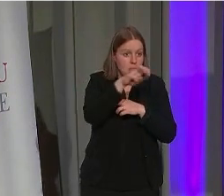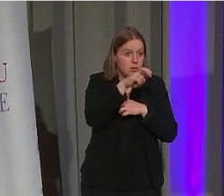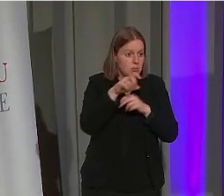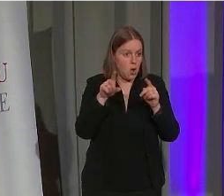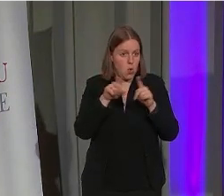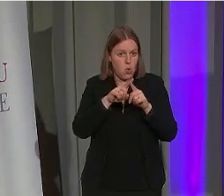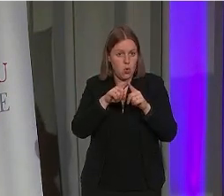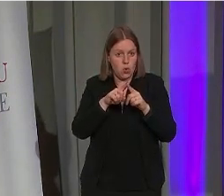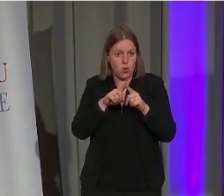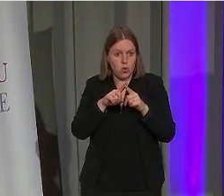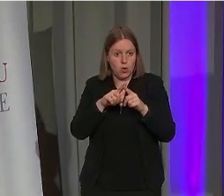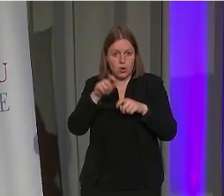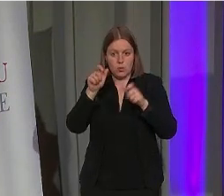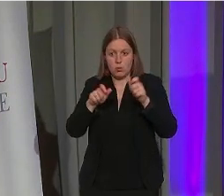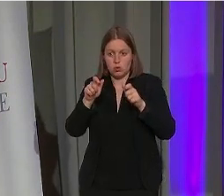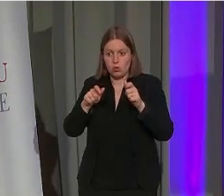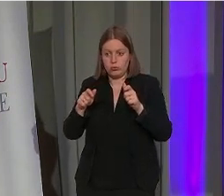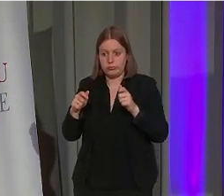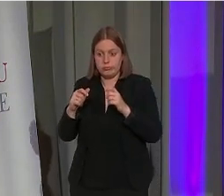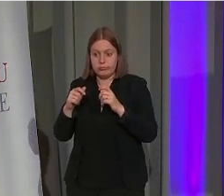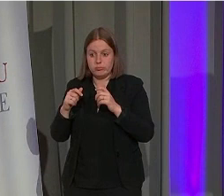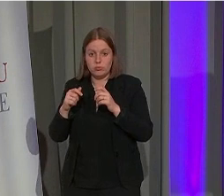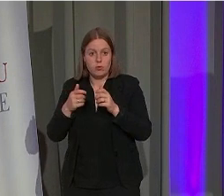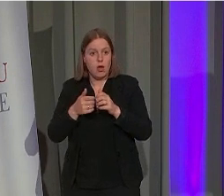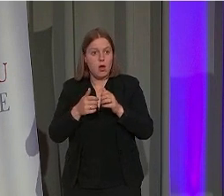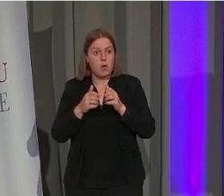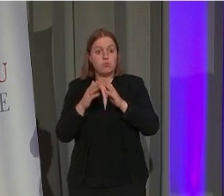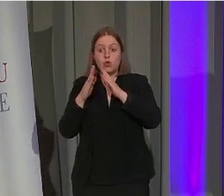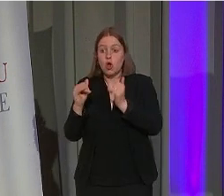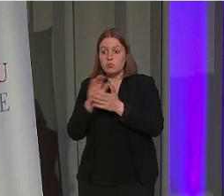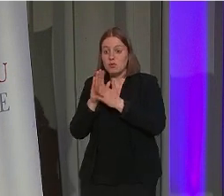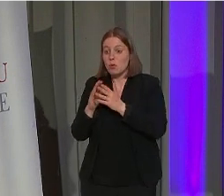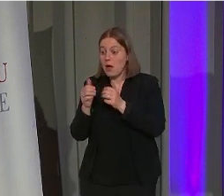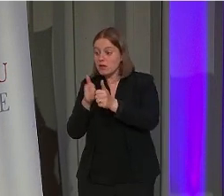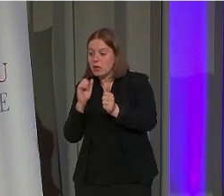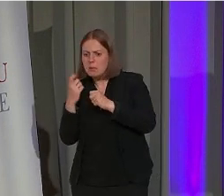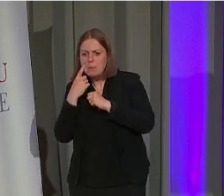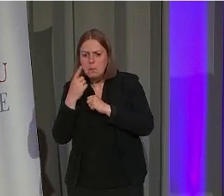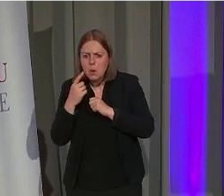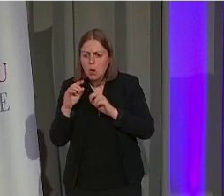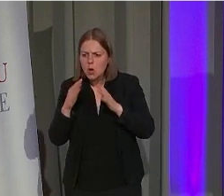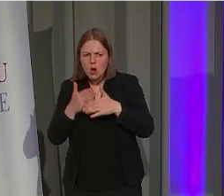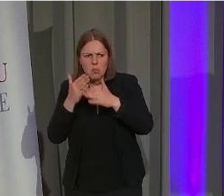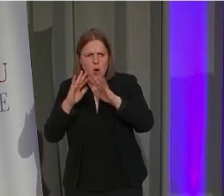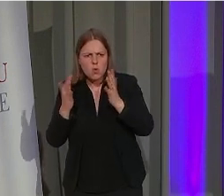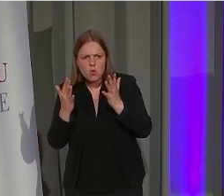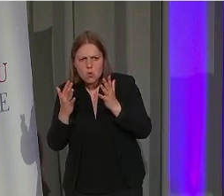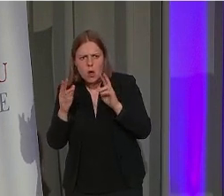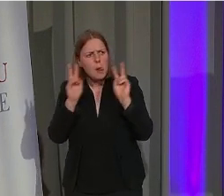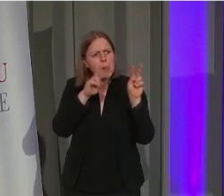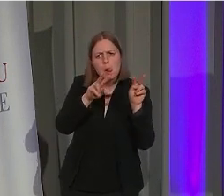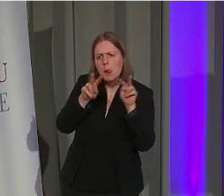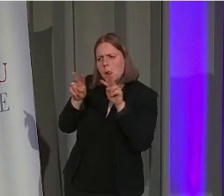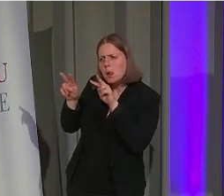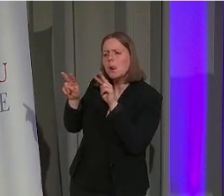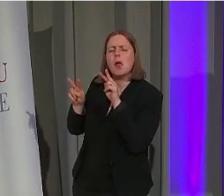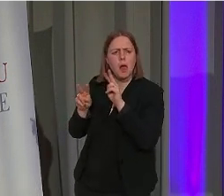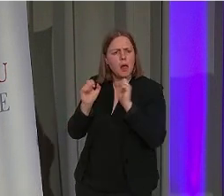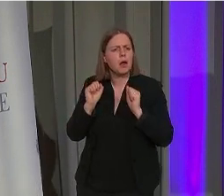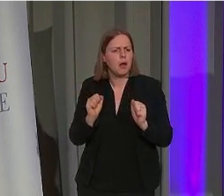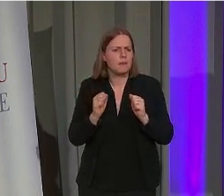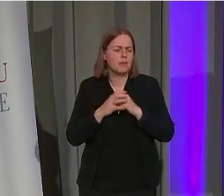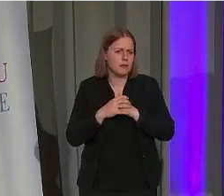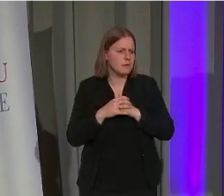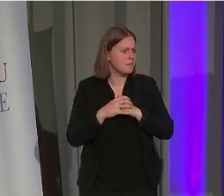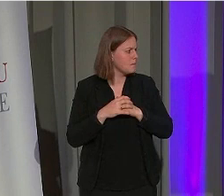with a physical disability who can't take the stairs, but also for people who are far away. They can